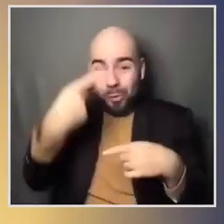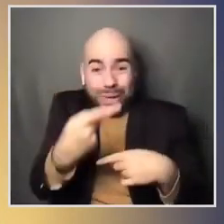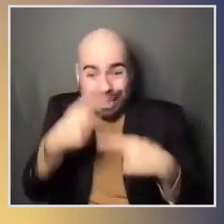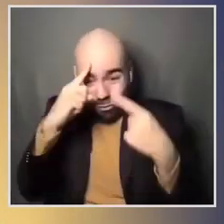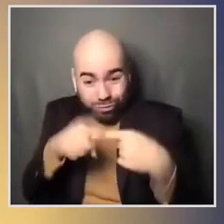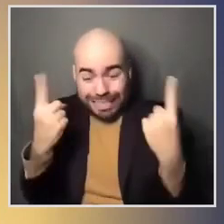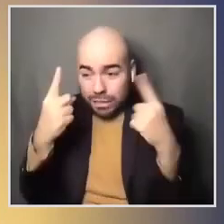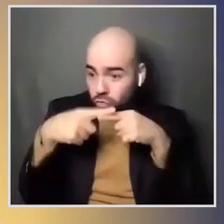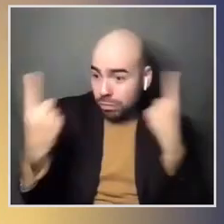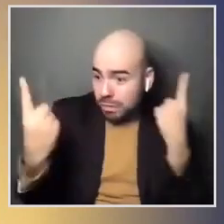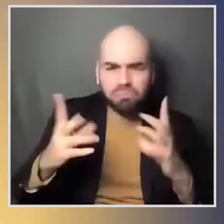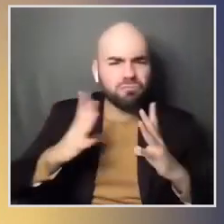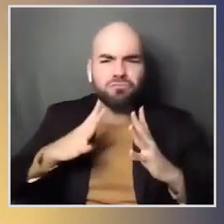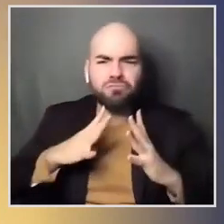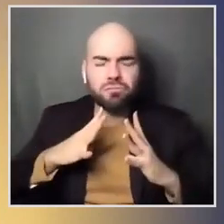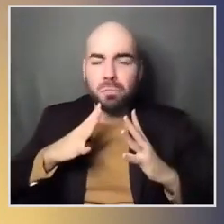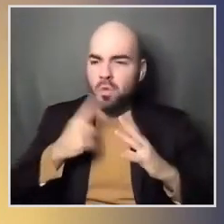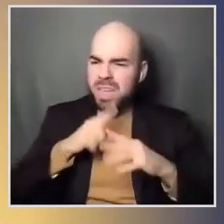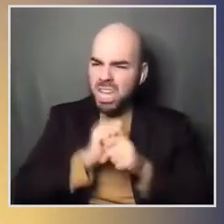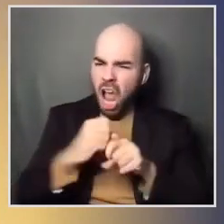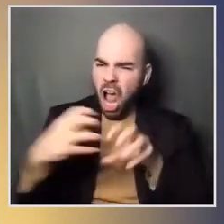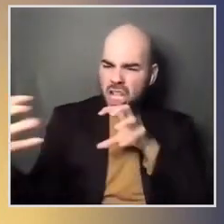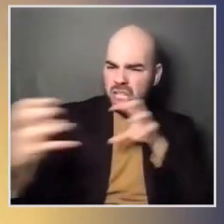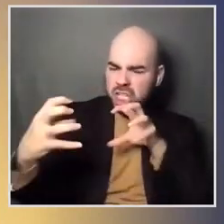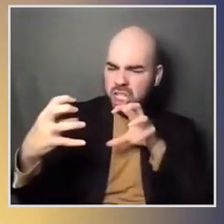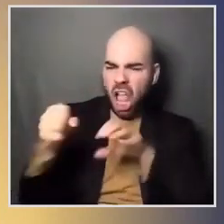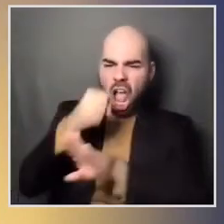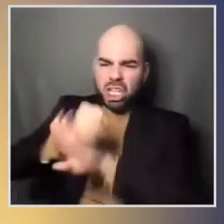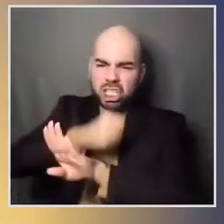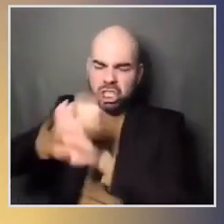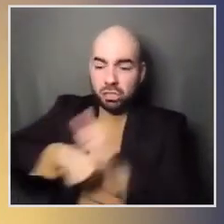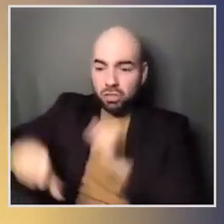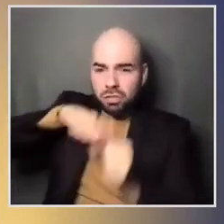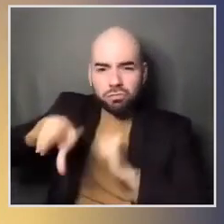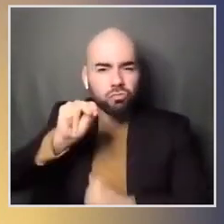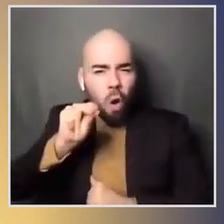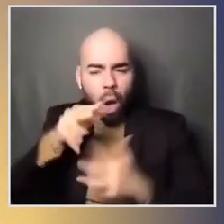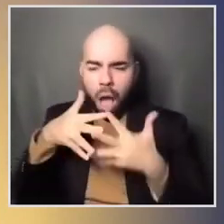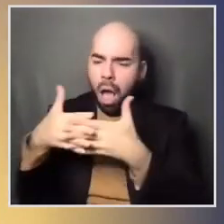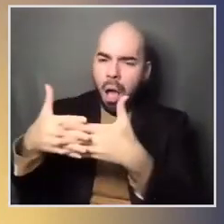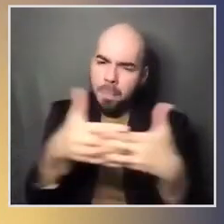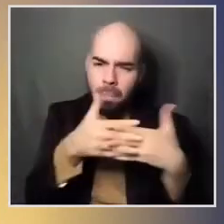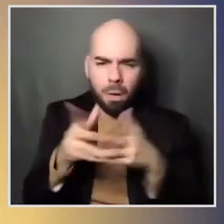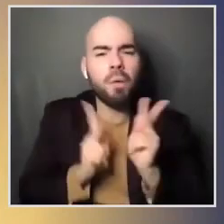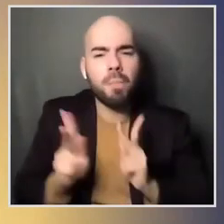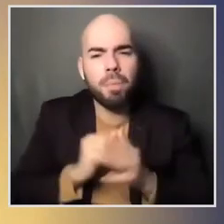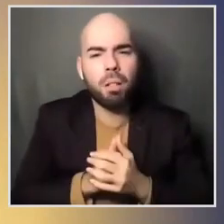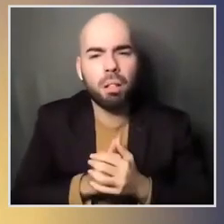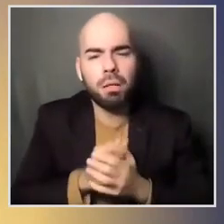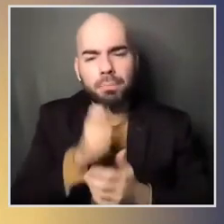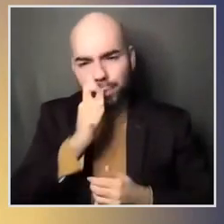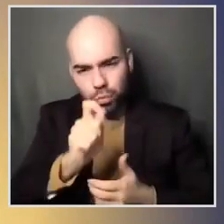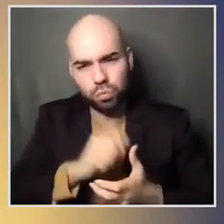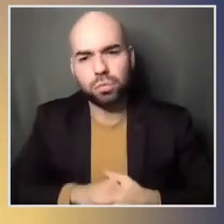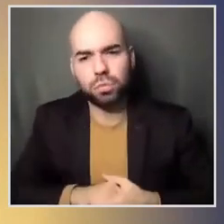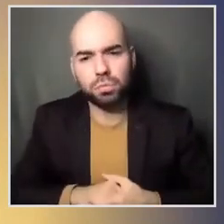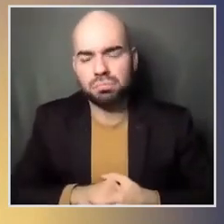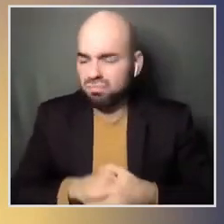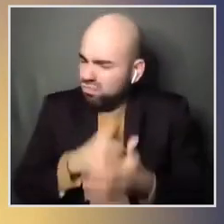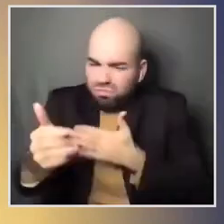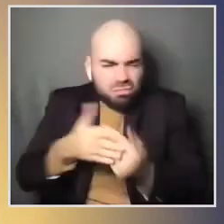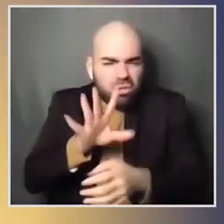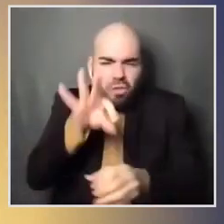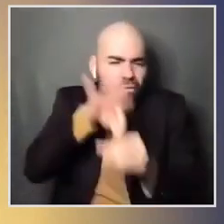We're Americans. And no matter who you voted for, I'm certain of one thing. The vast majority of the